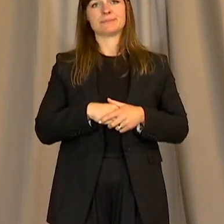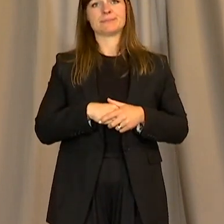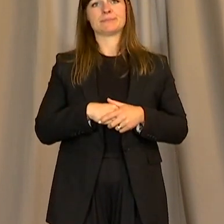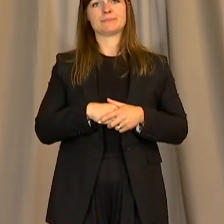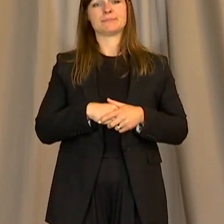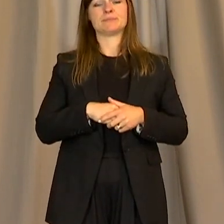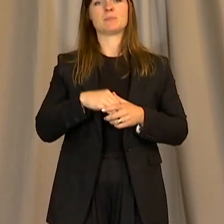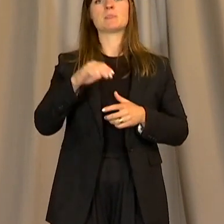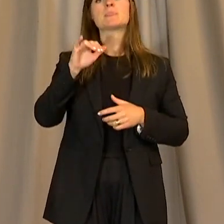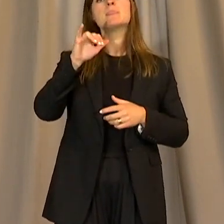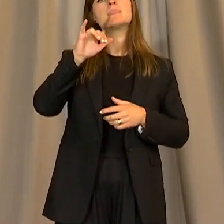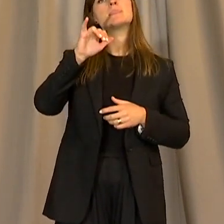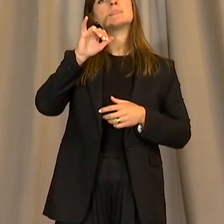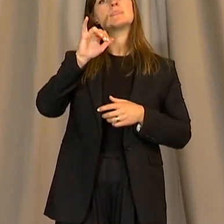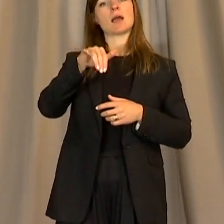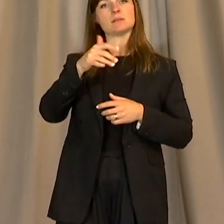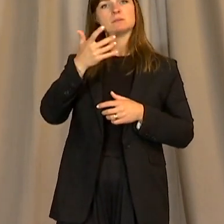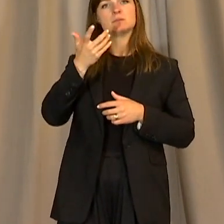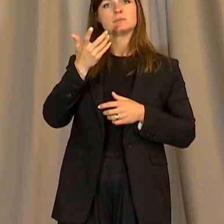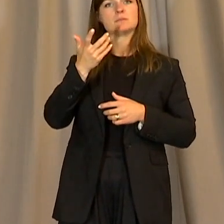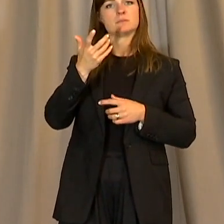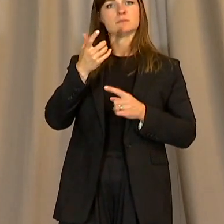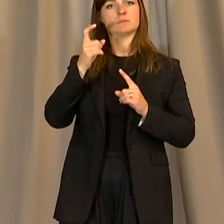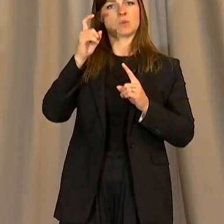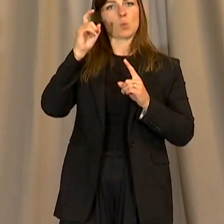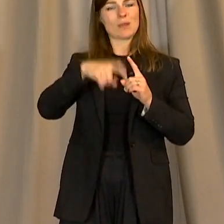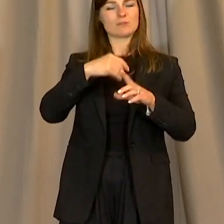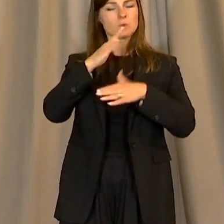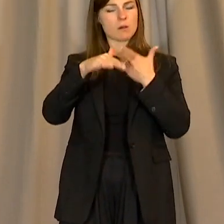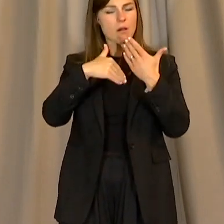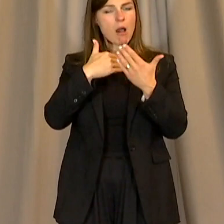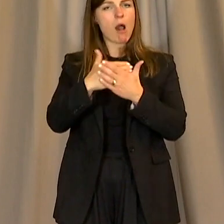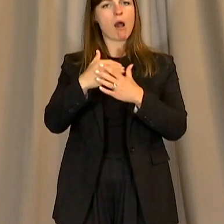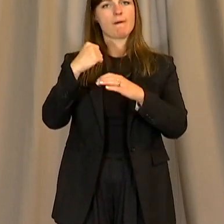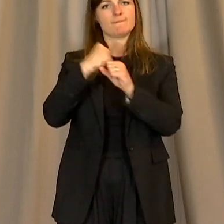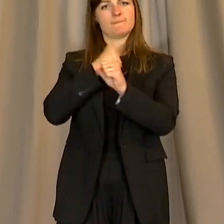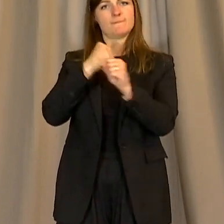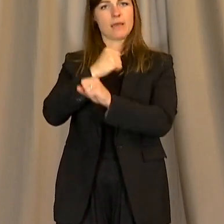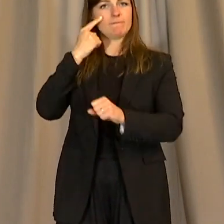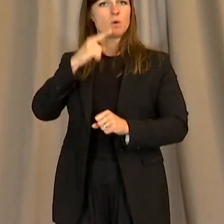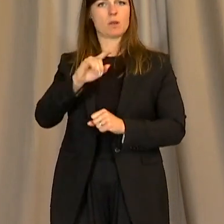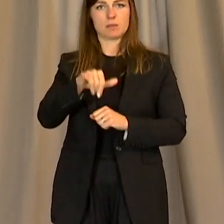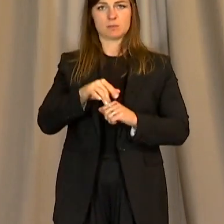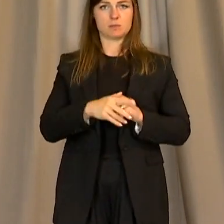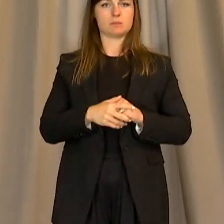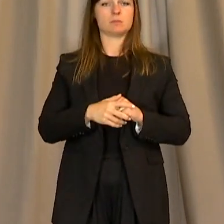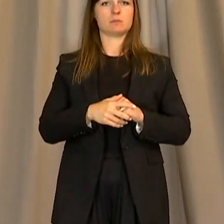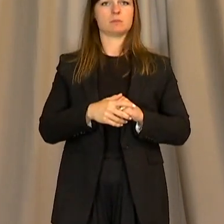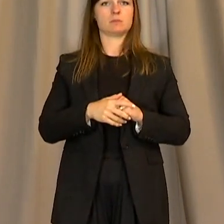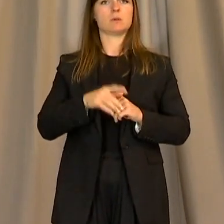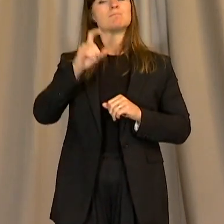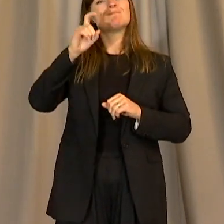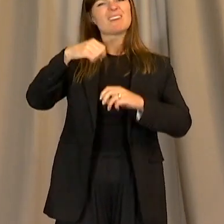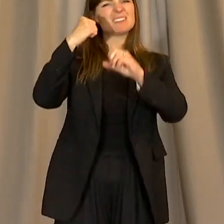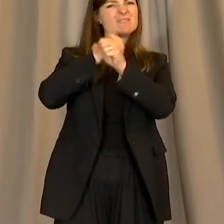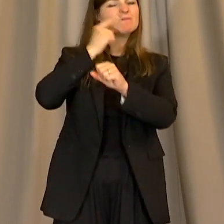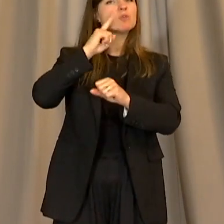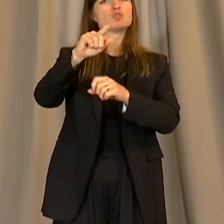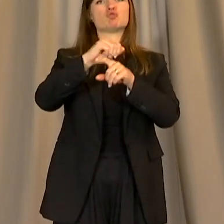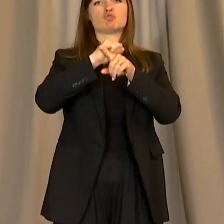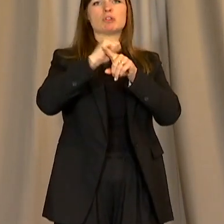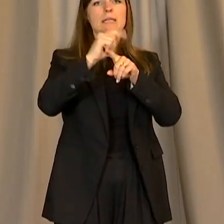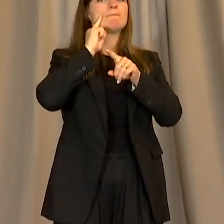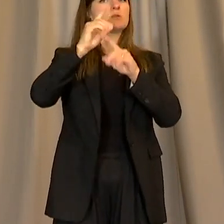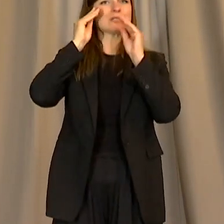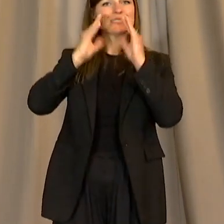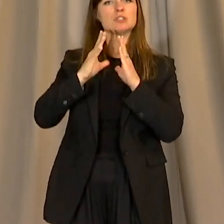that's part of what we ought to all be fighting for, is the type of training that the teachers who